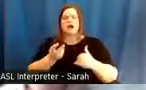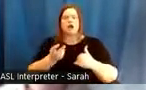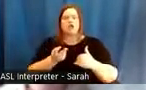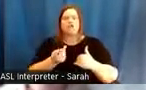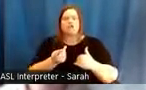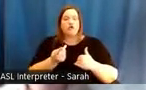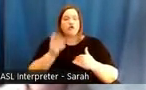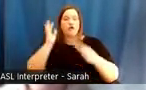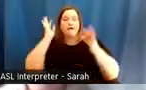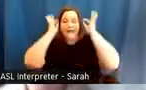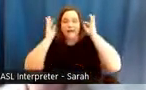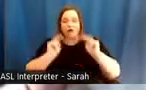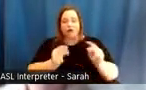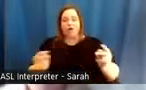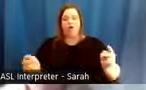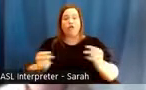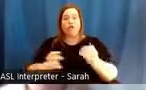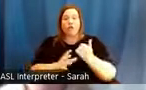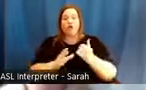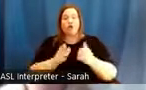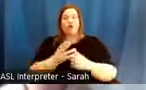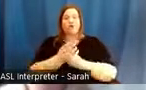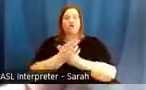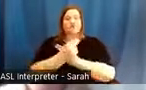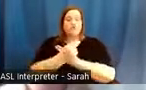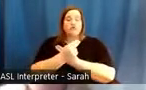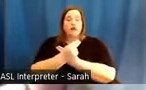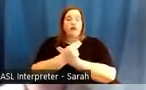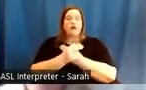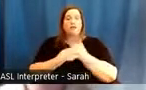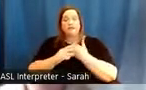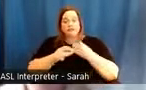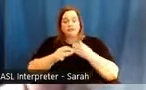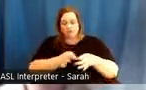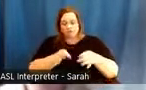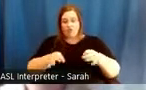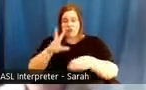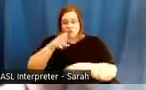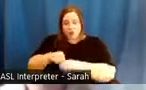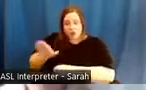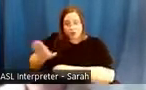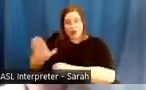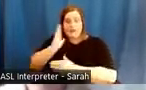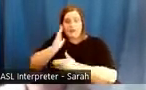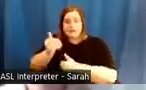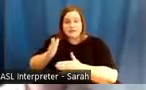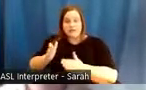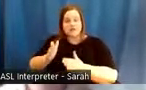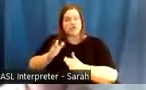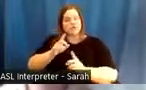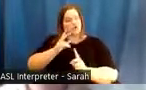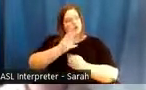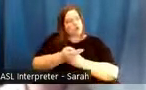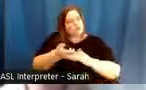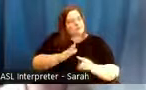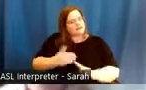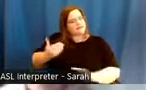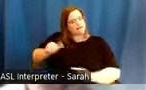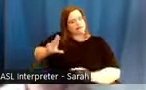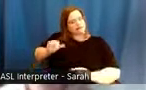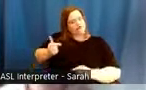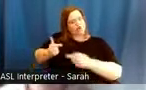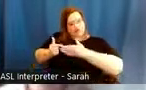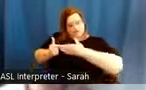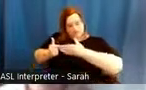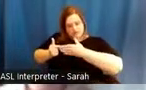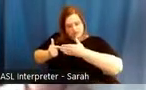droppings all over the floor, including Ari's bedroom. Since the rabbit was killed in August, that meant that his SLP